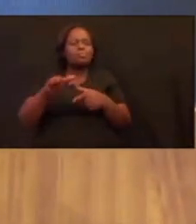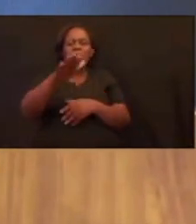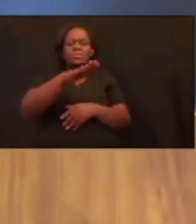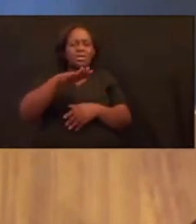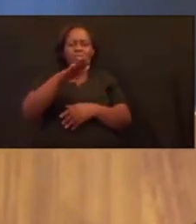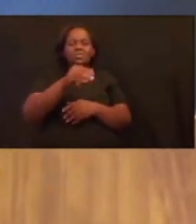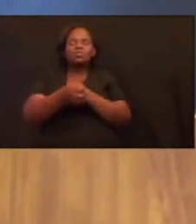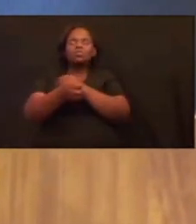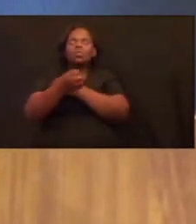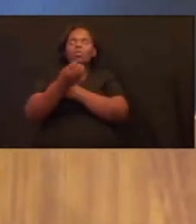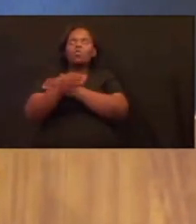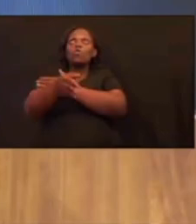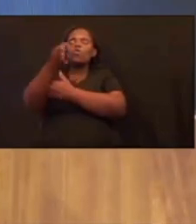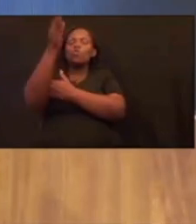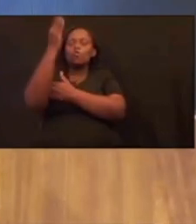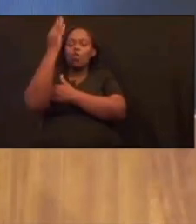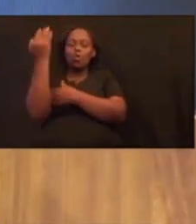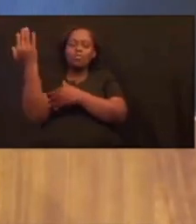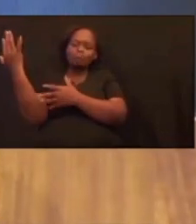glory.